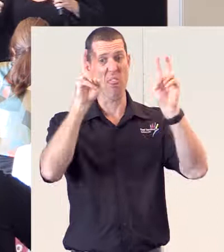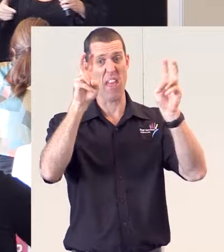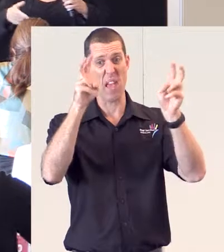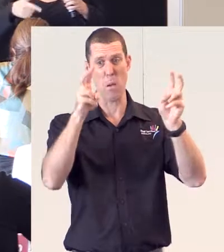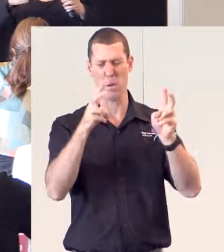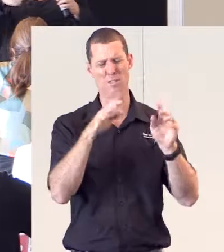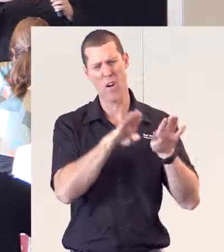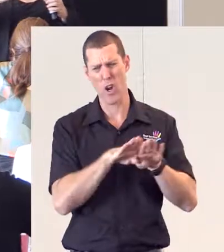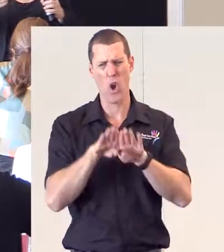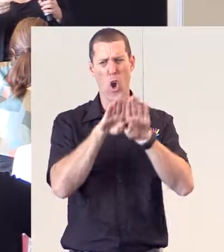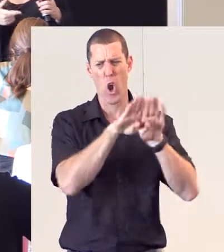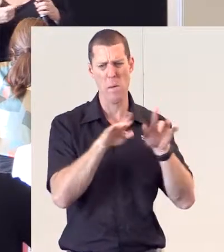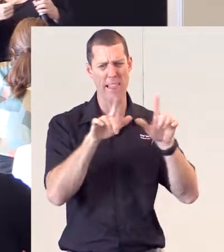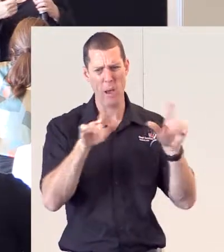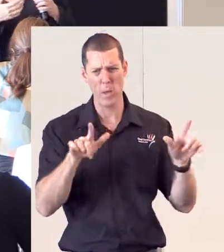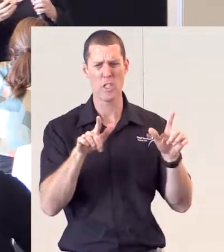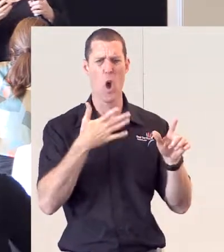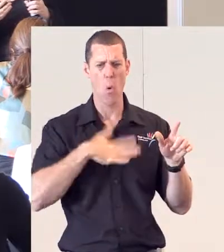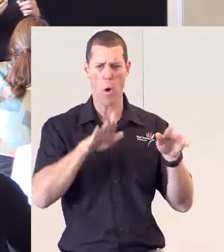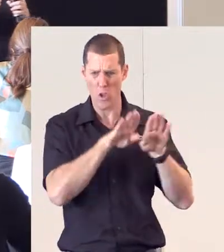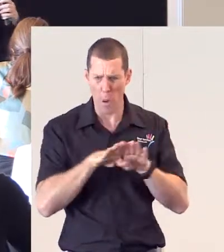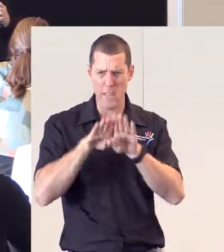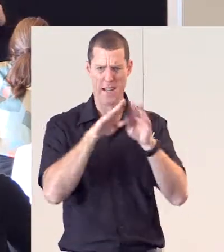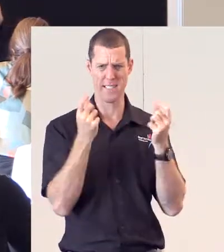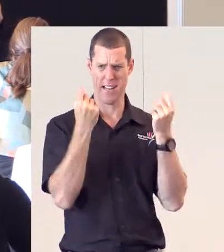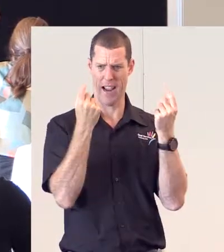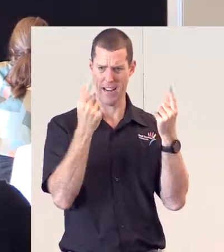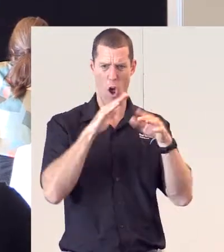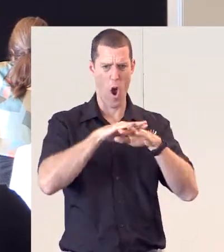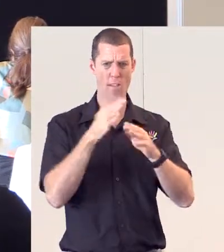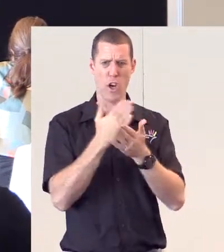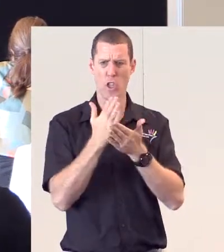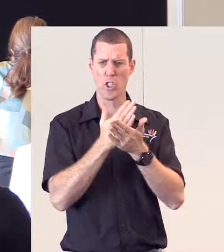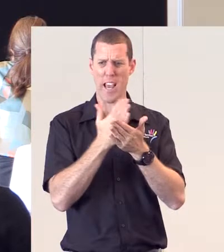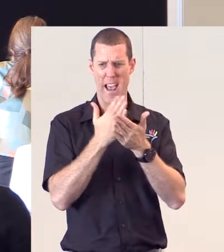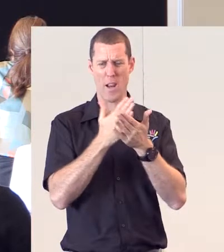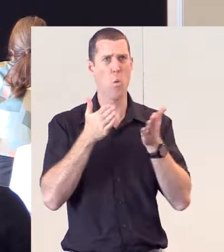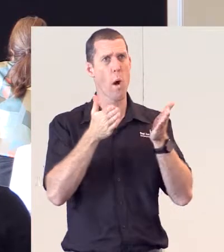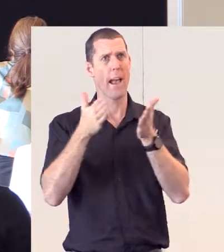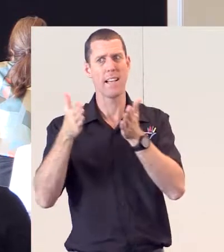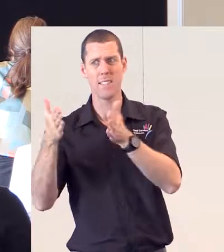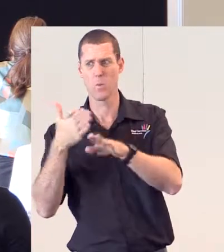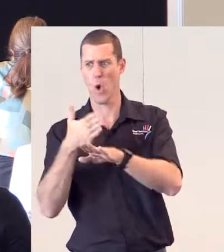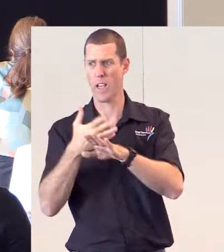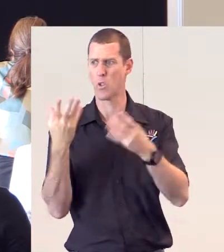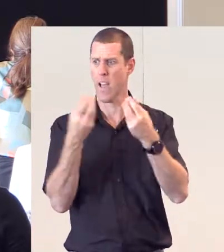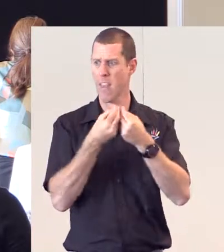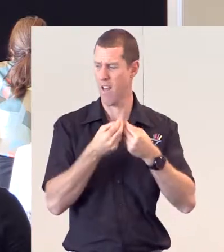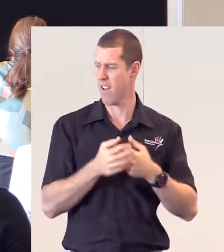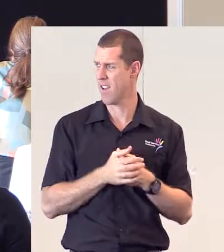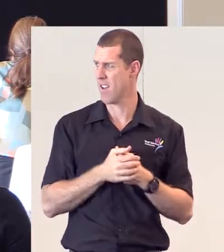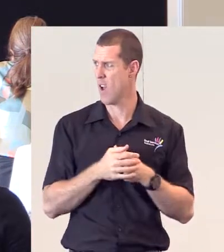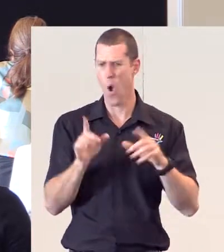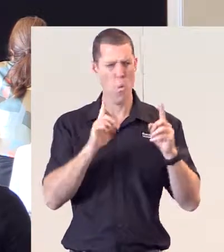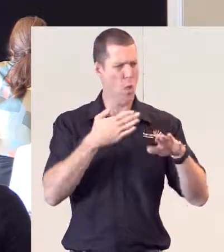common language or common understanding of shared understanding, I guess, of what a